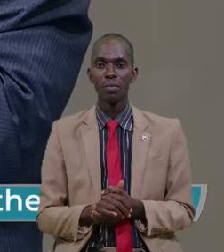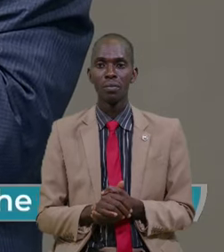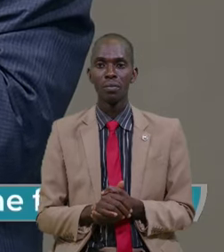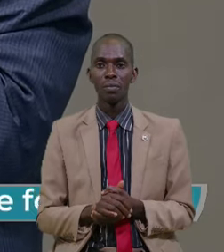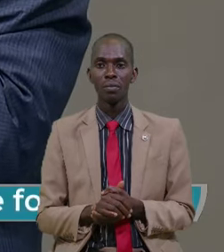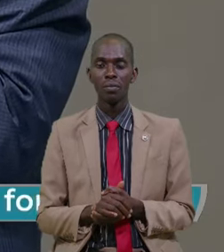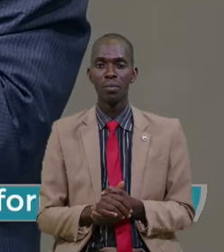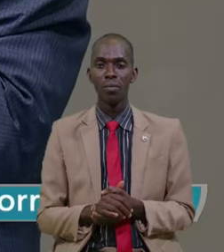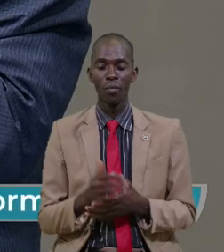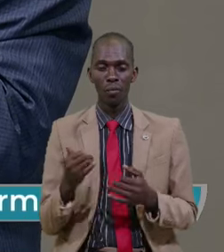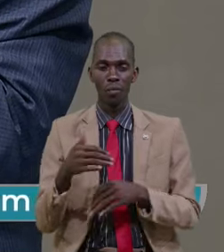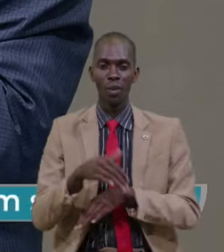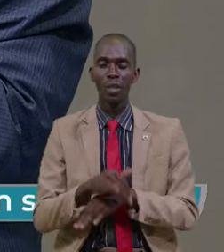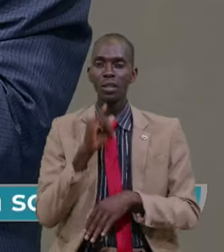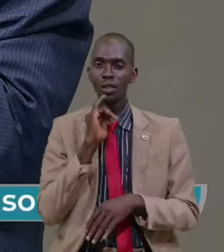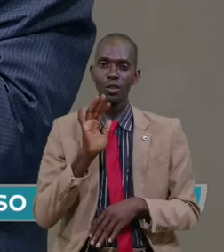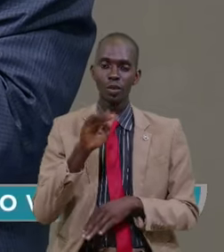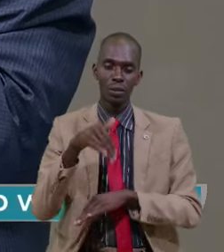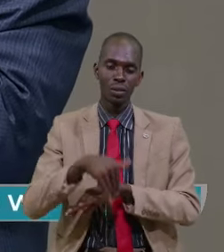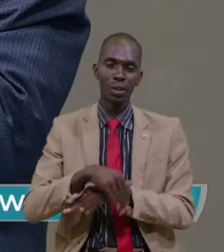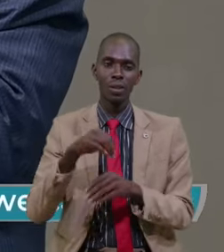Tonight is your night.